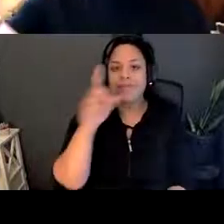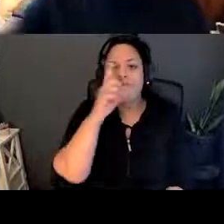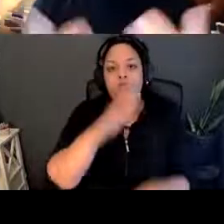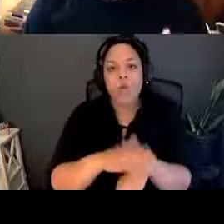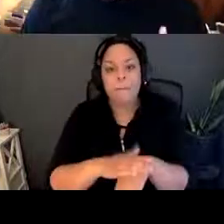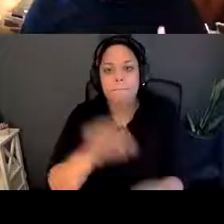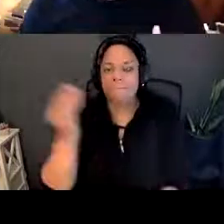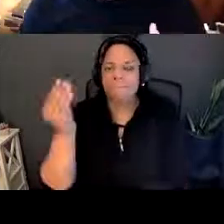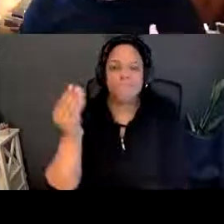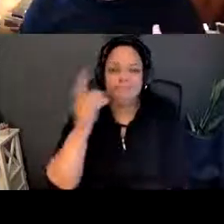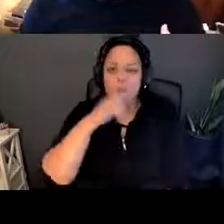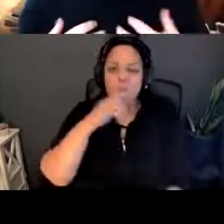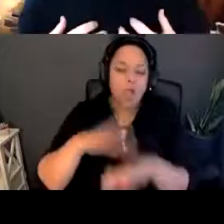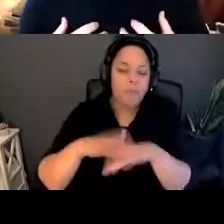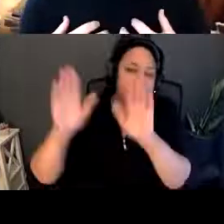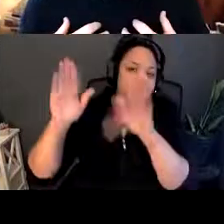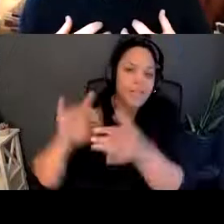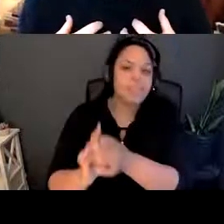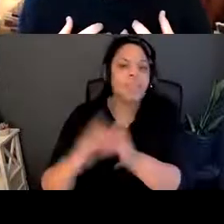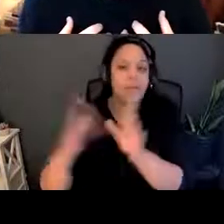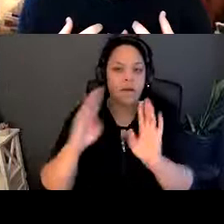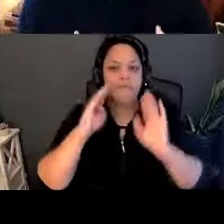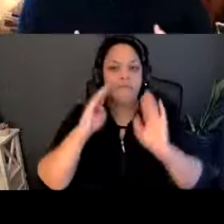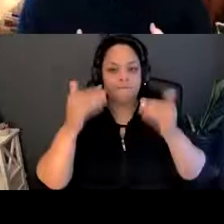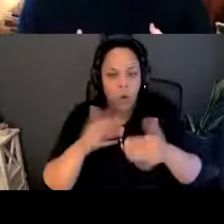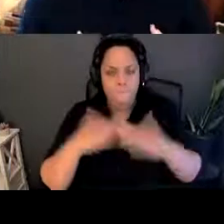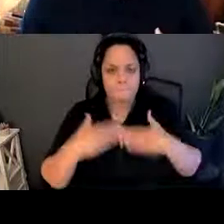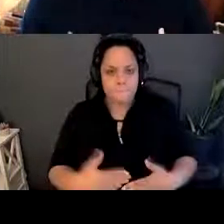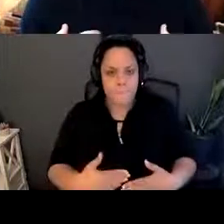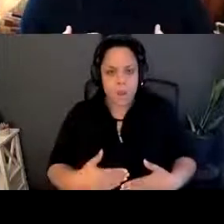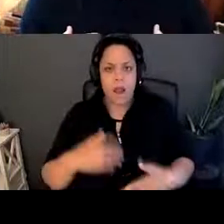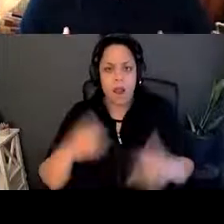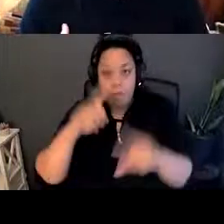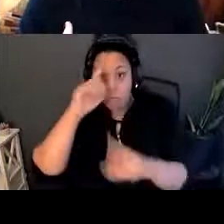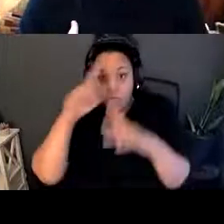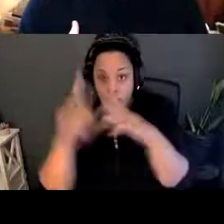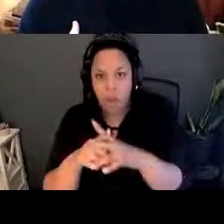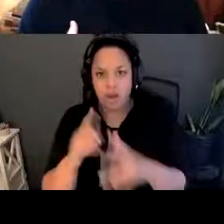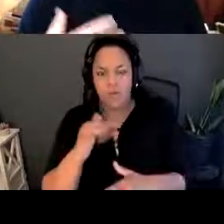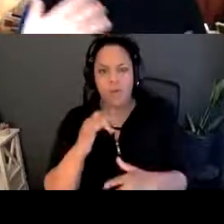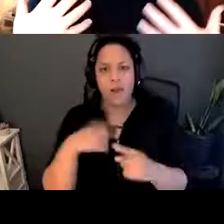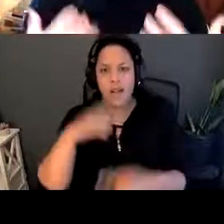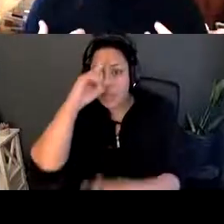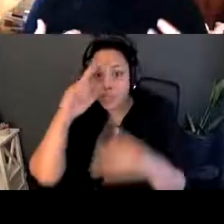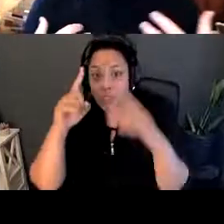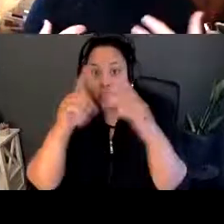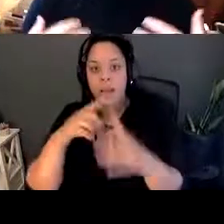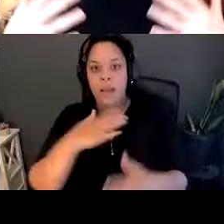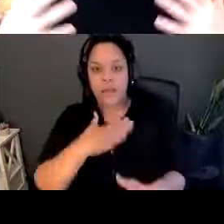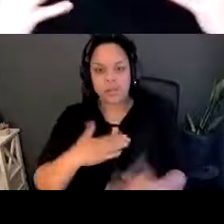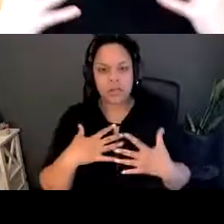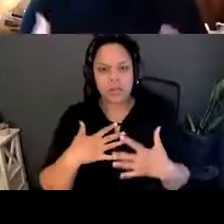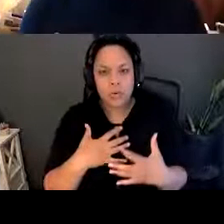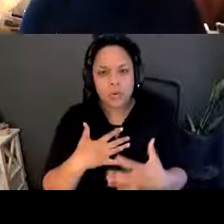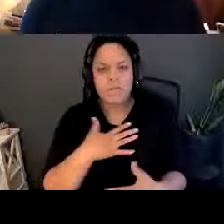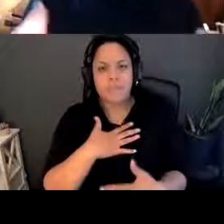letting go and refocusing on the bodily felt sensations. Like, what do you notice? Tightening of the chest, the abdomen, increased